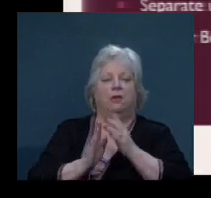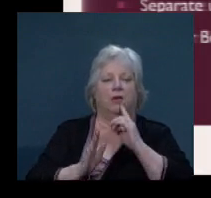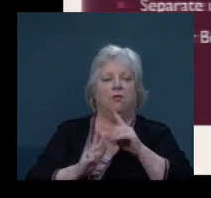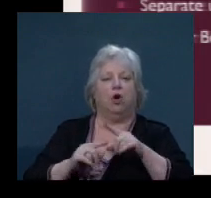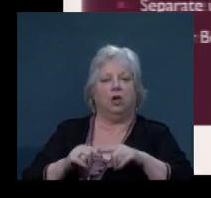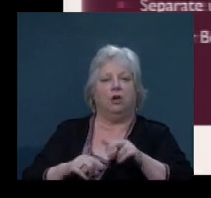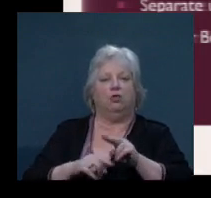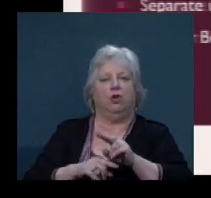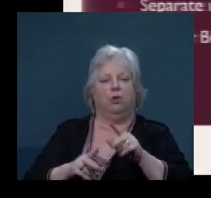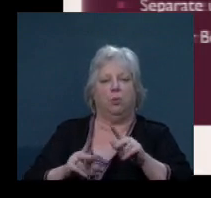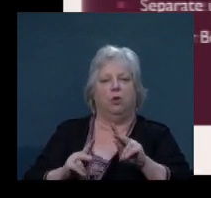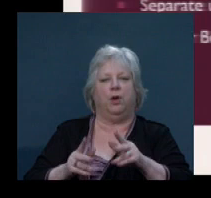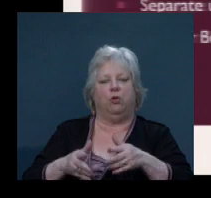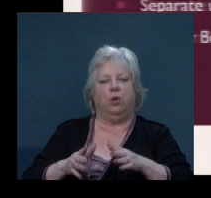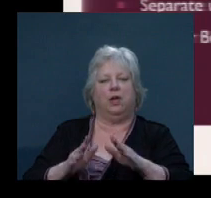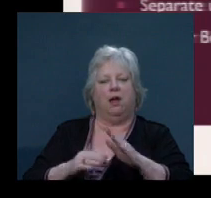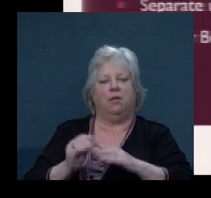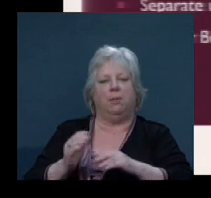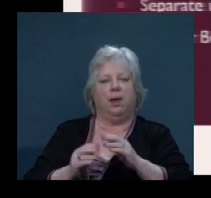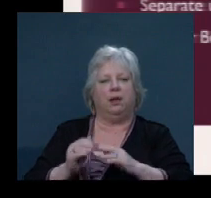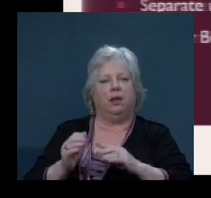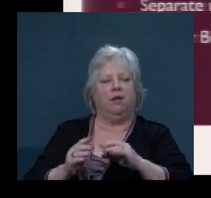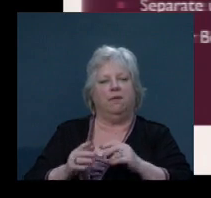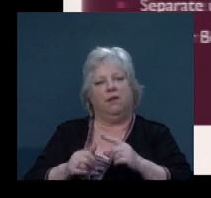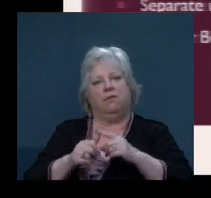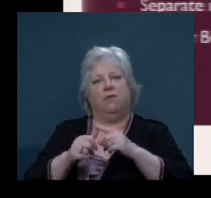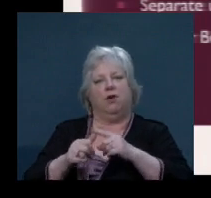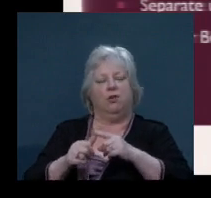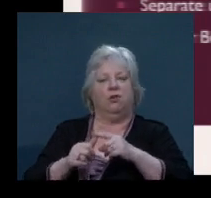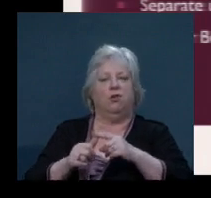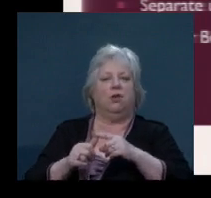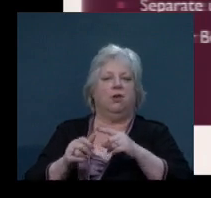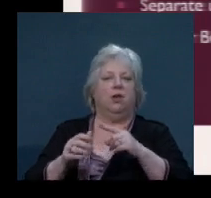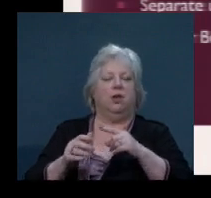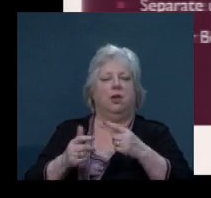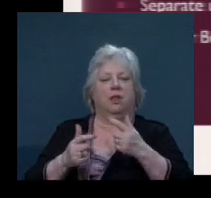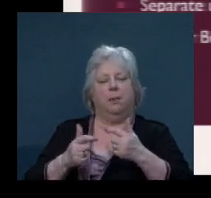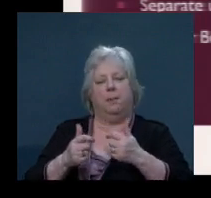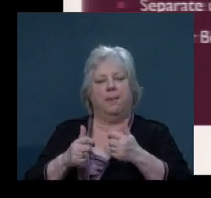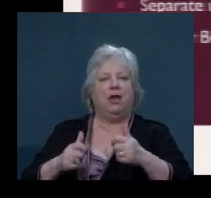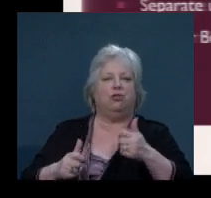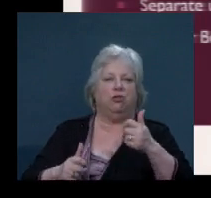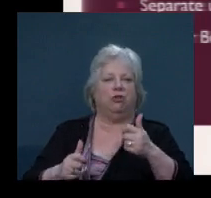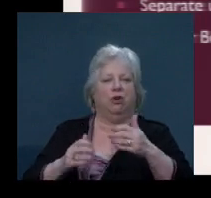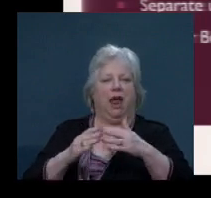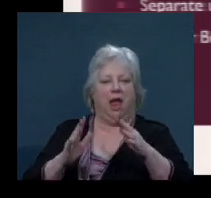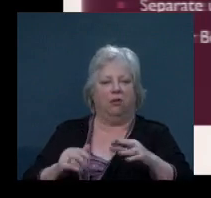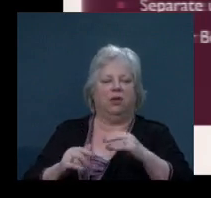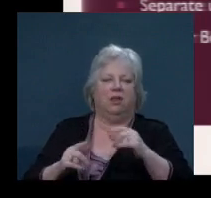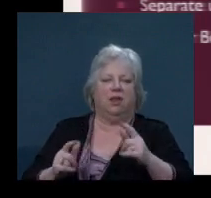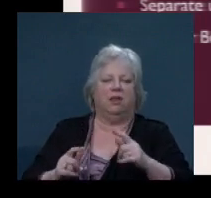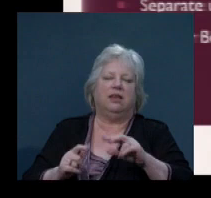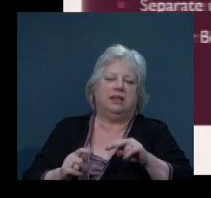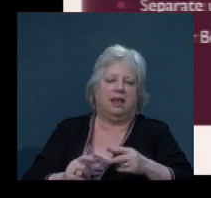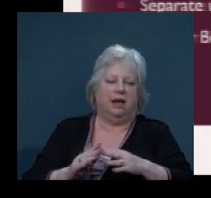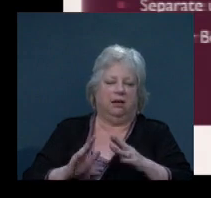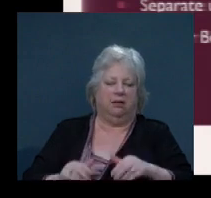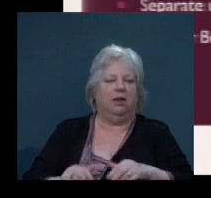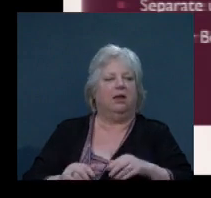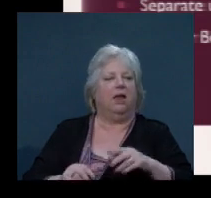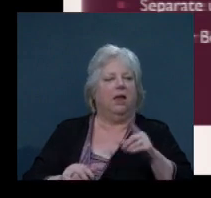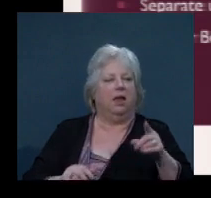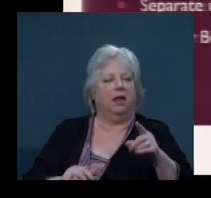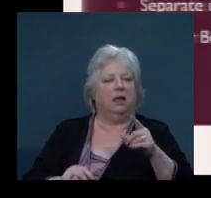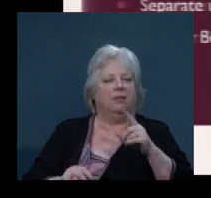a conditional use permit to allow for the construction of the primary residence and accessory dwelling. The setback is to allow for block face, and I've got